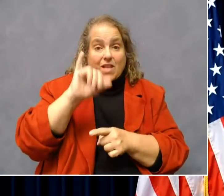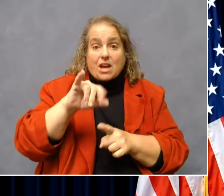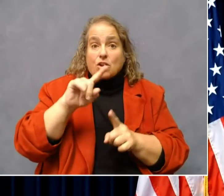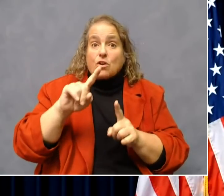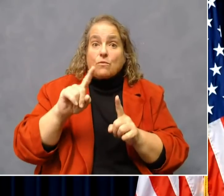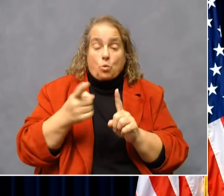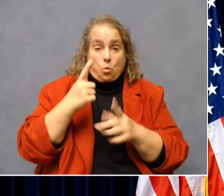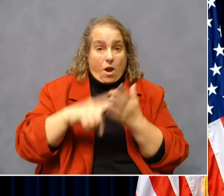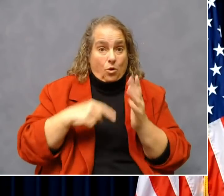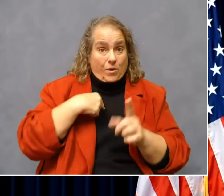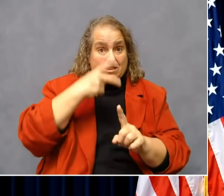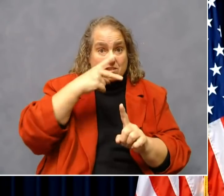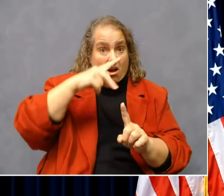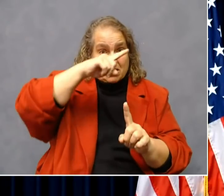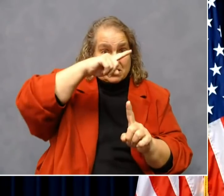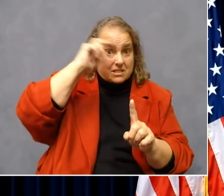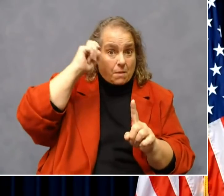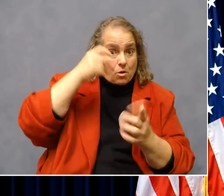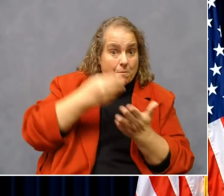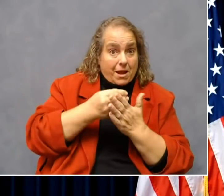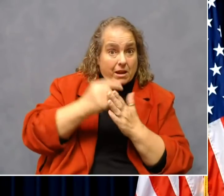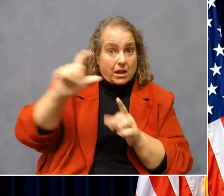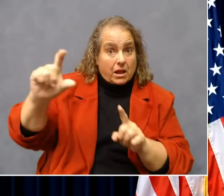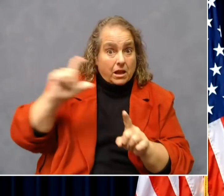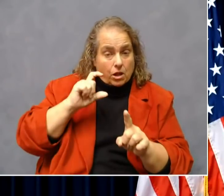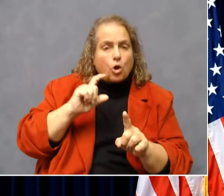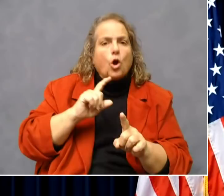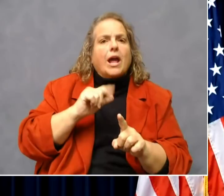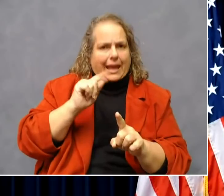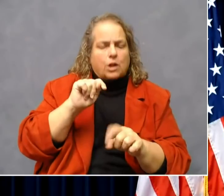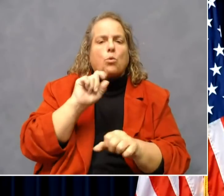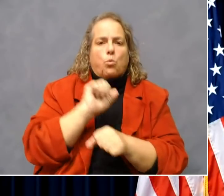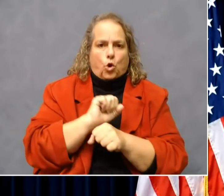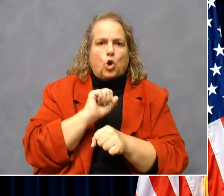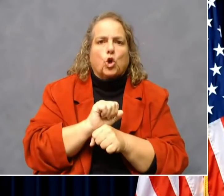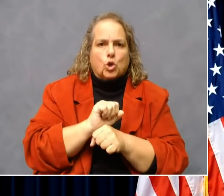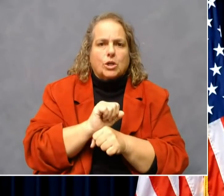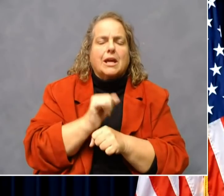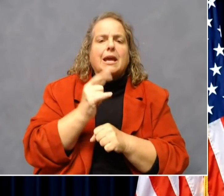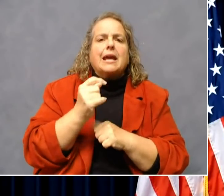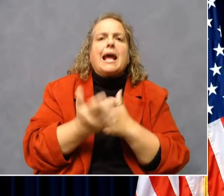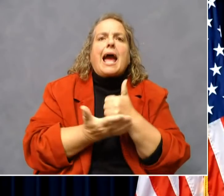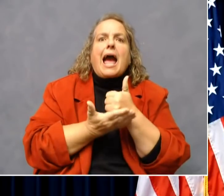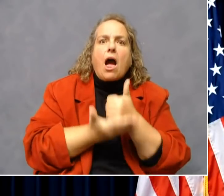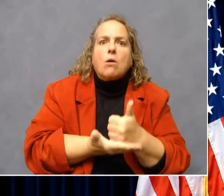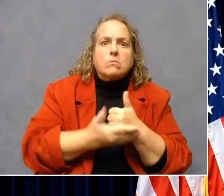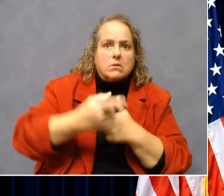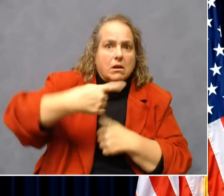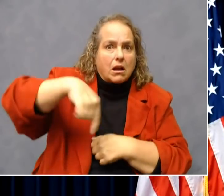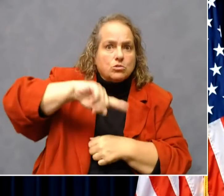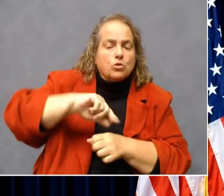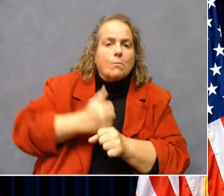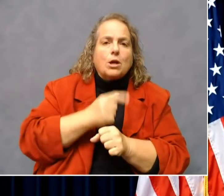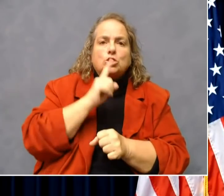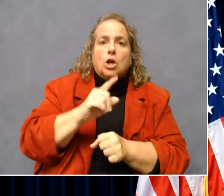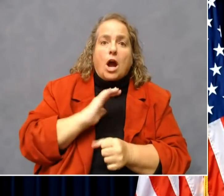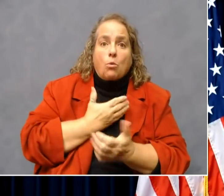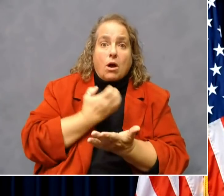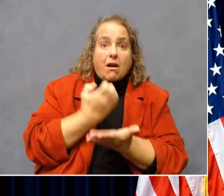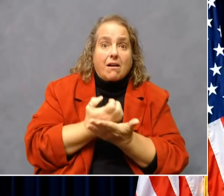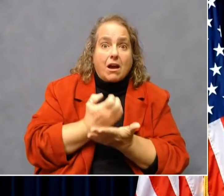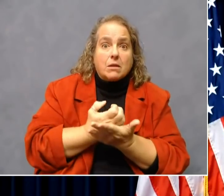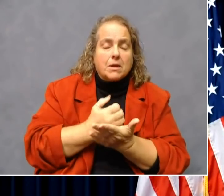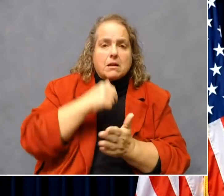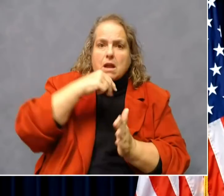and early on, I believe, worked. It helped ensure that our economy wouldn't go in a